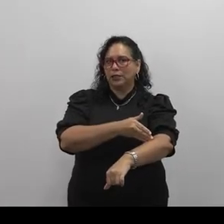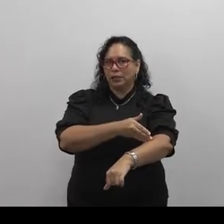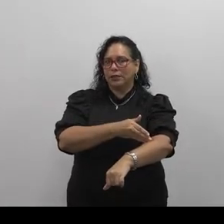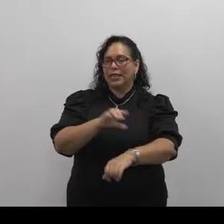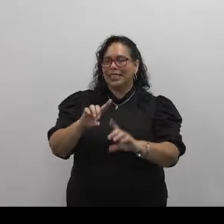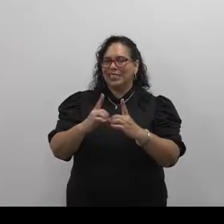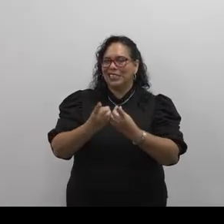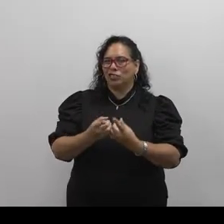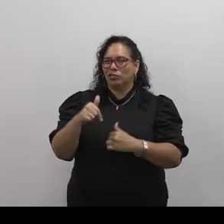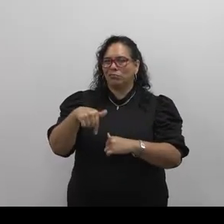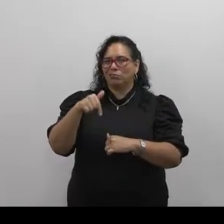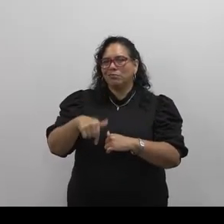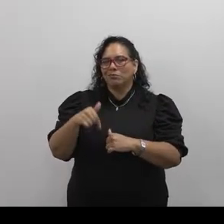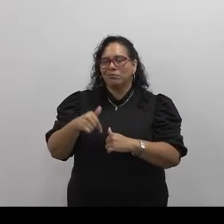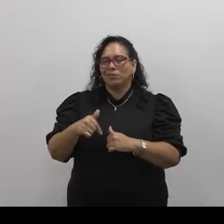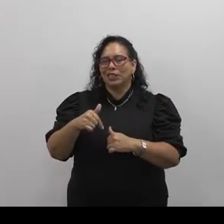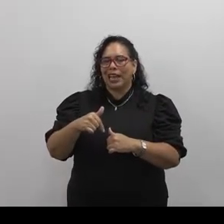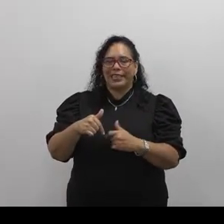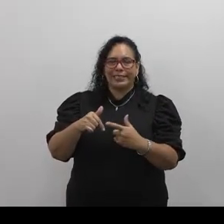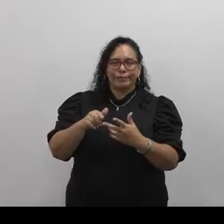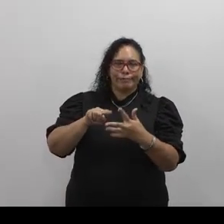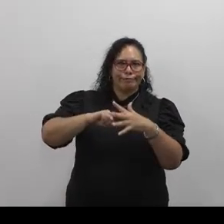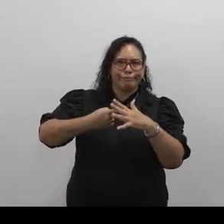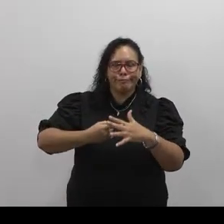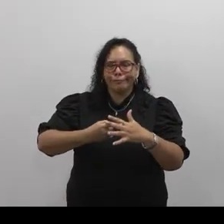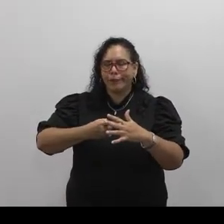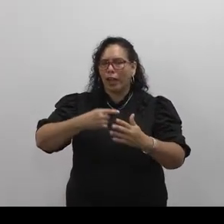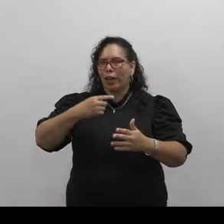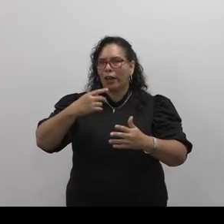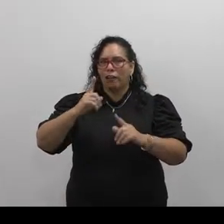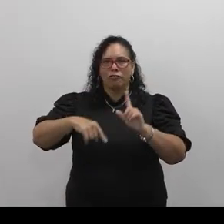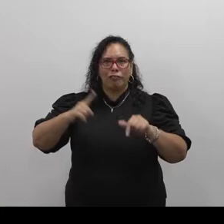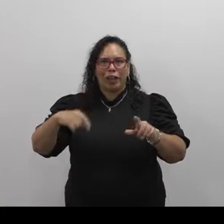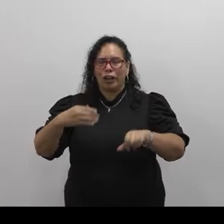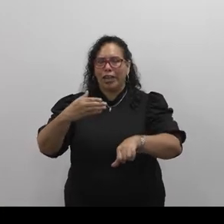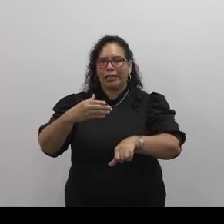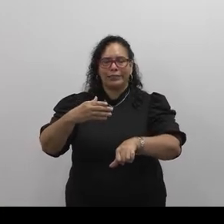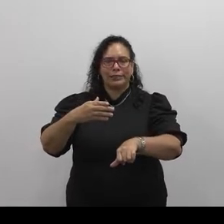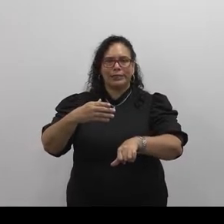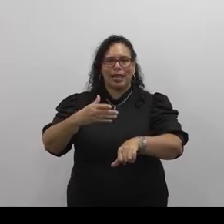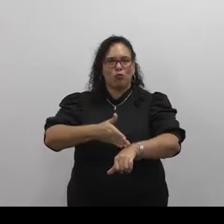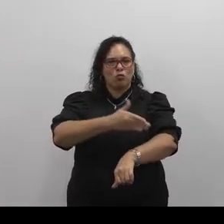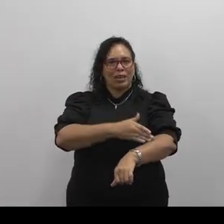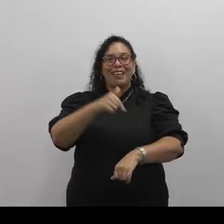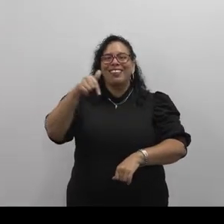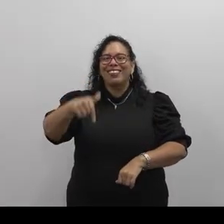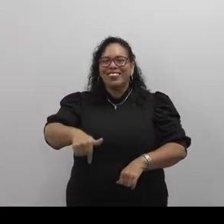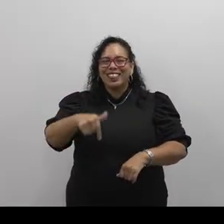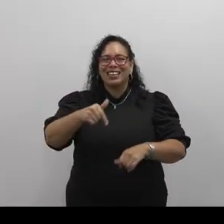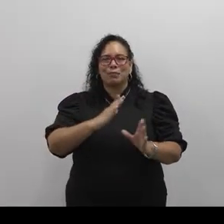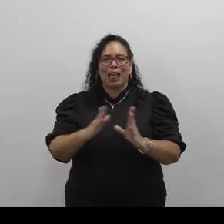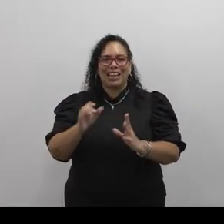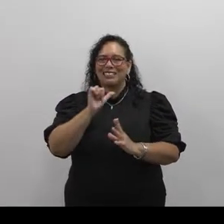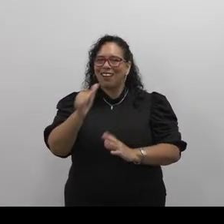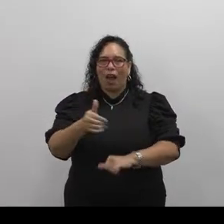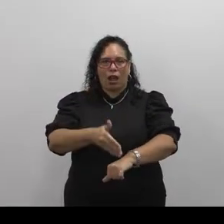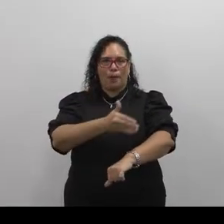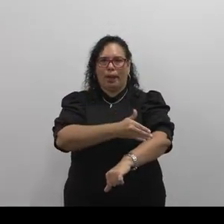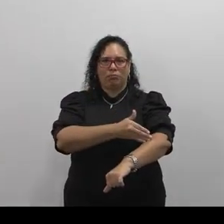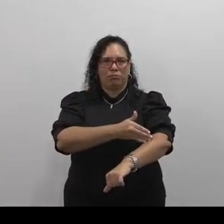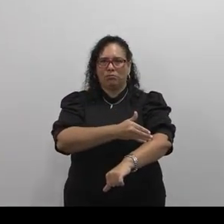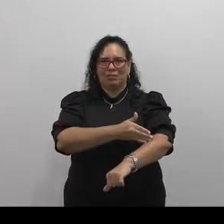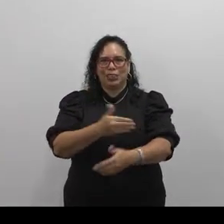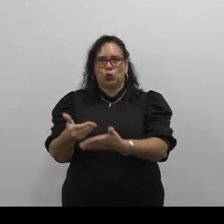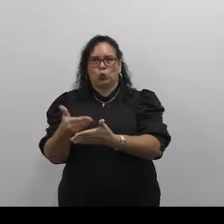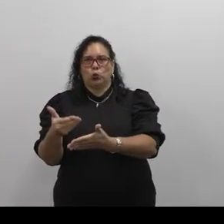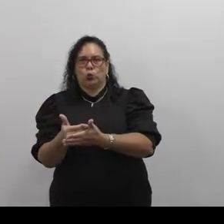has embarked on various capital facility improvements. This plan is not an update, right? So typically with updates, we go